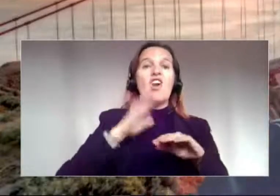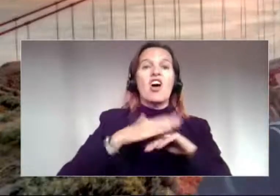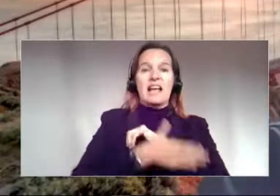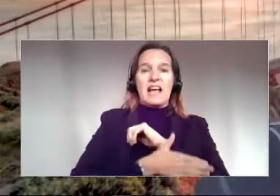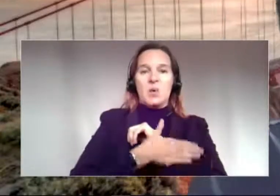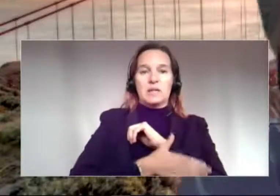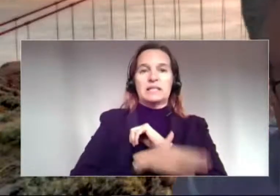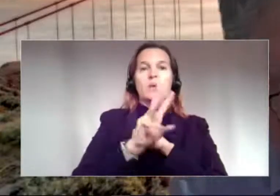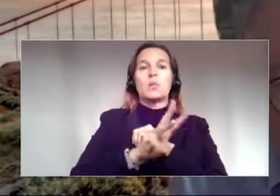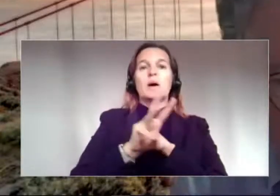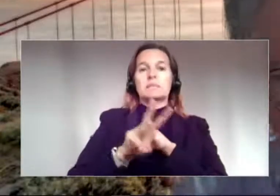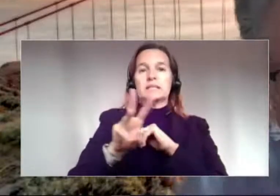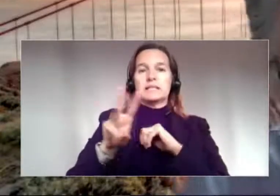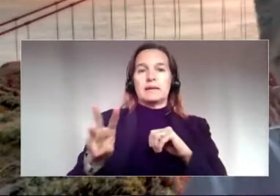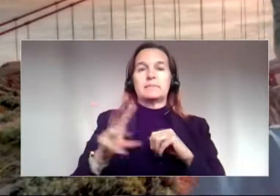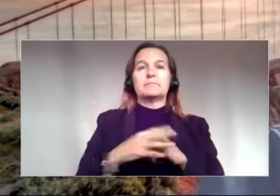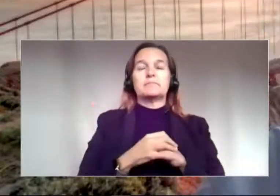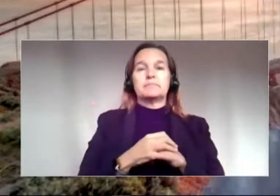websites.